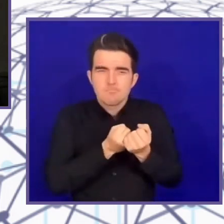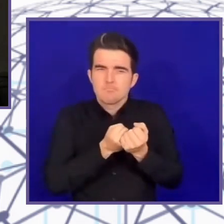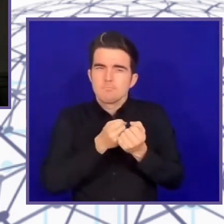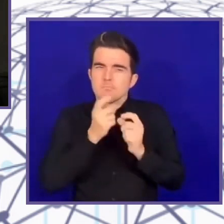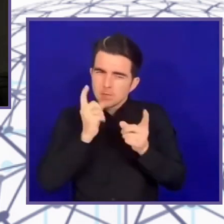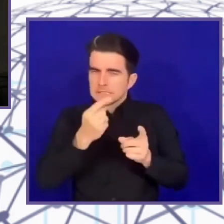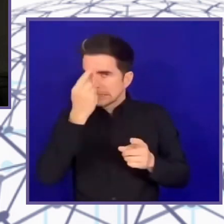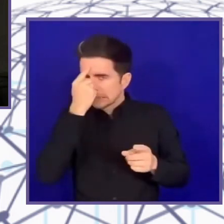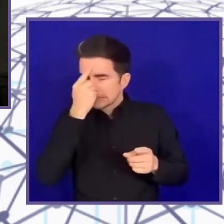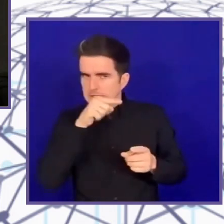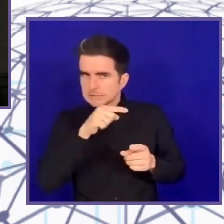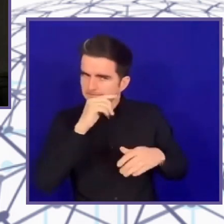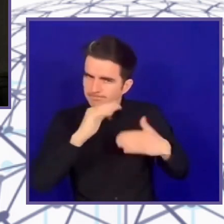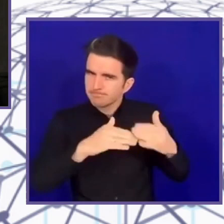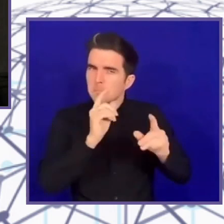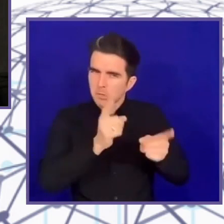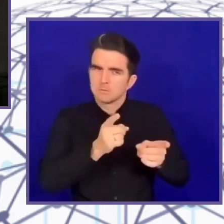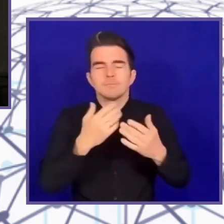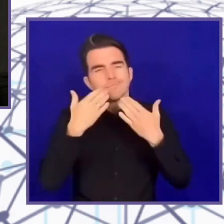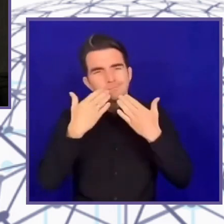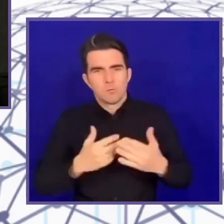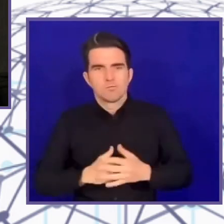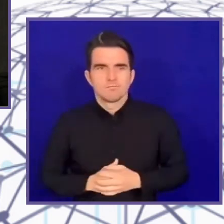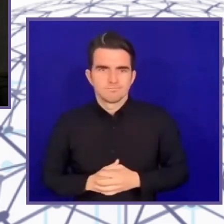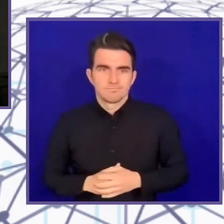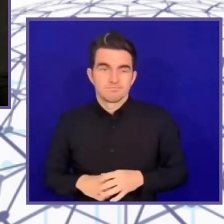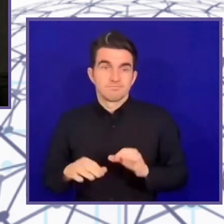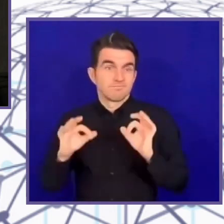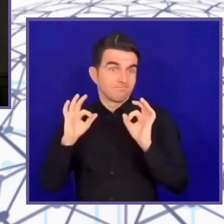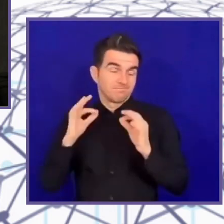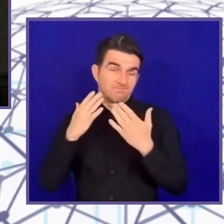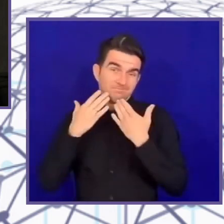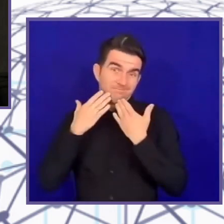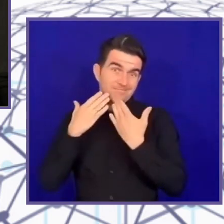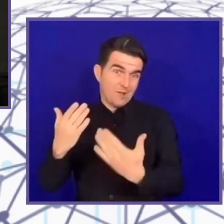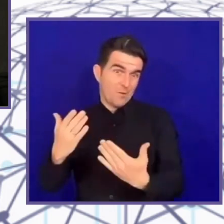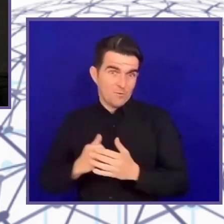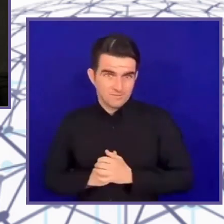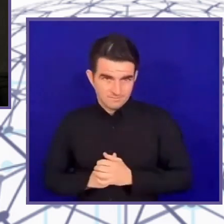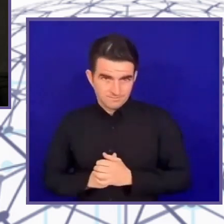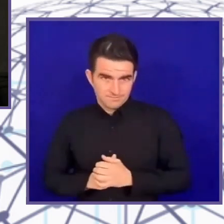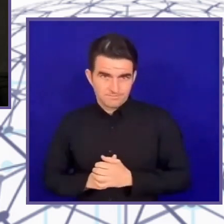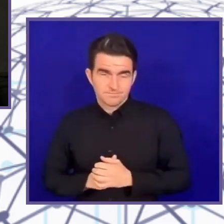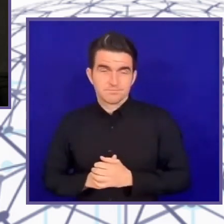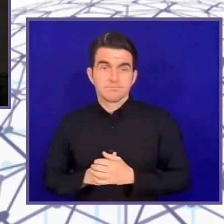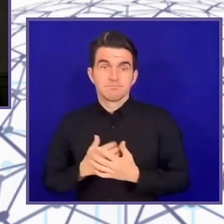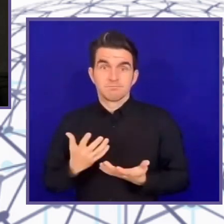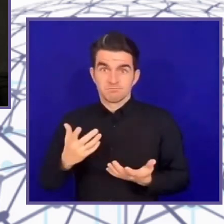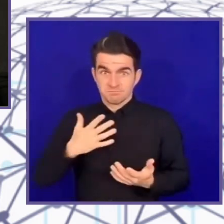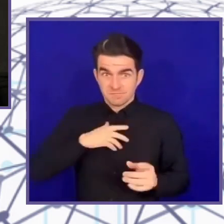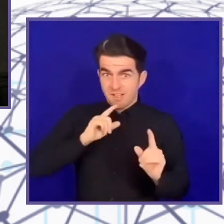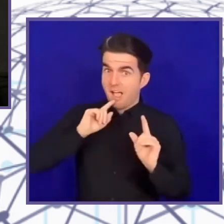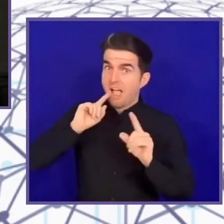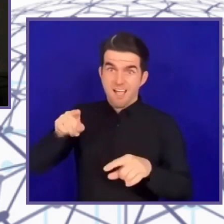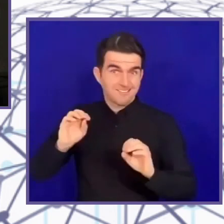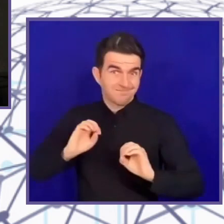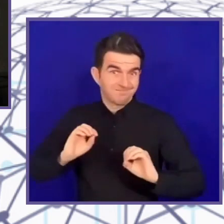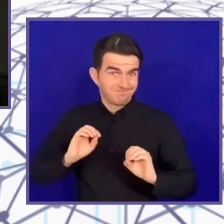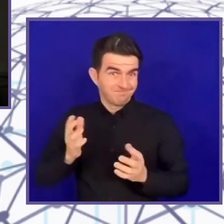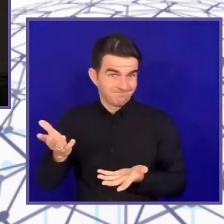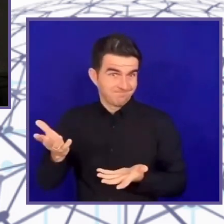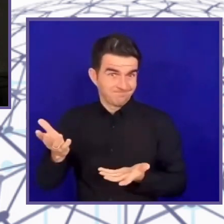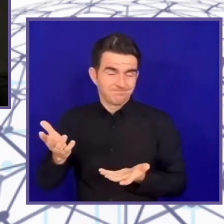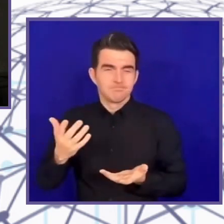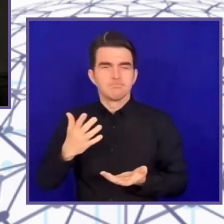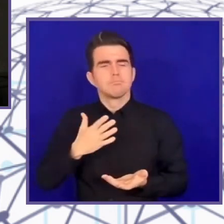made. Doesn't require a response apart from I have first-hand experience of the impact of those mudslides, so 100%